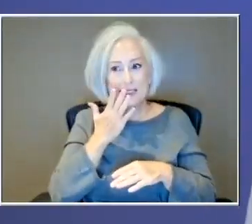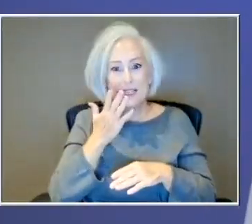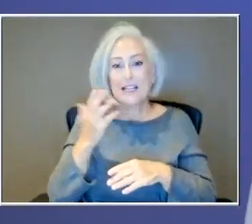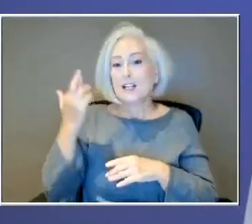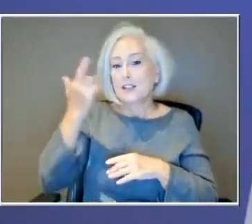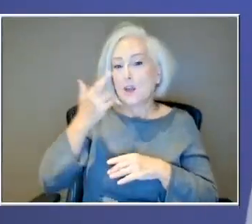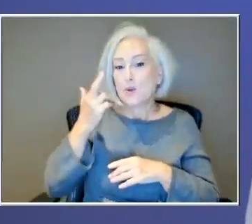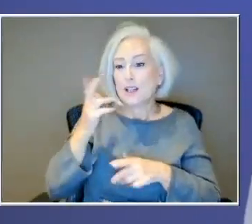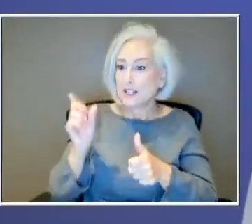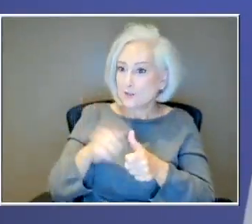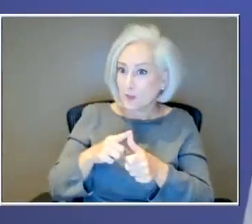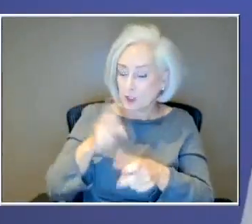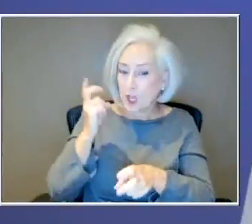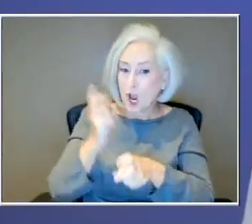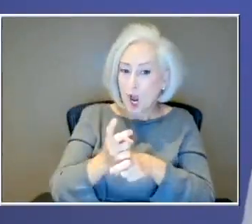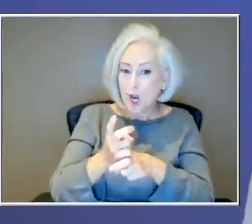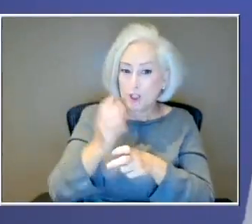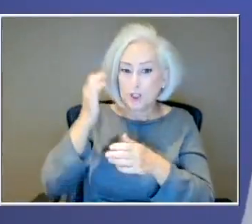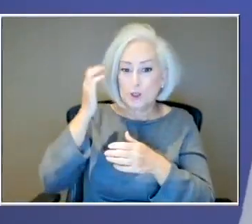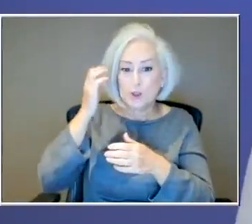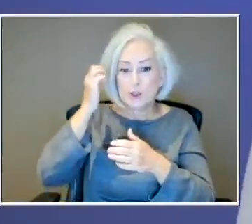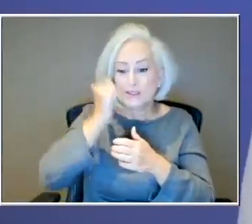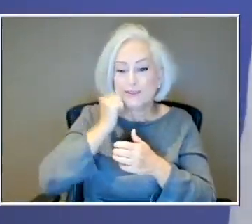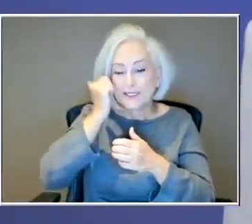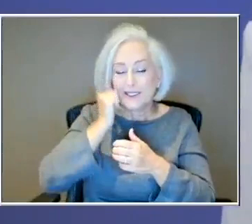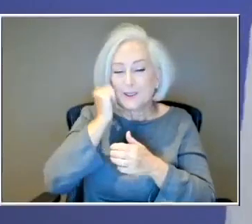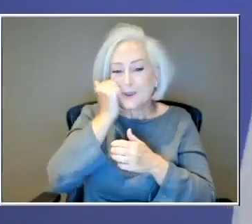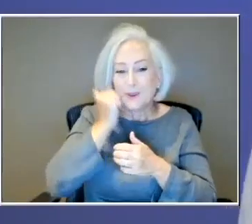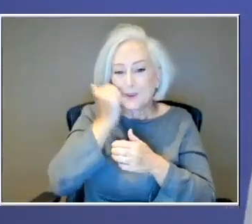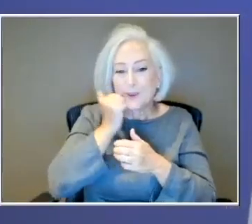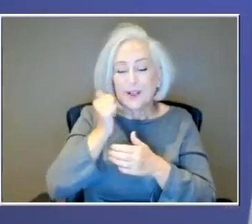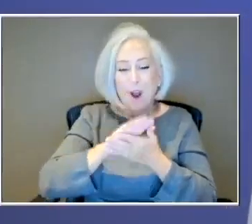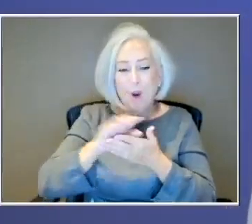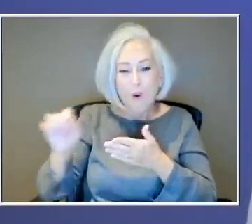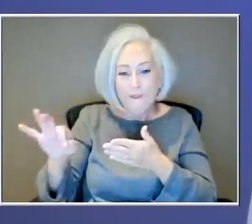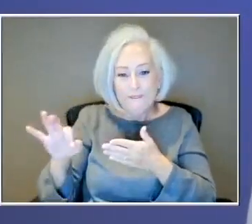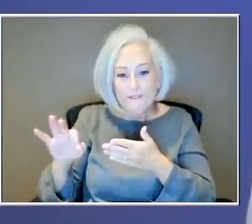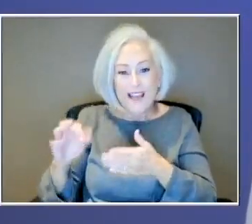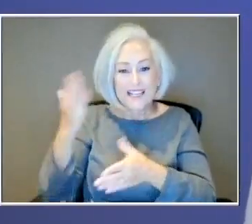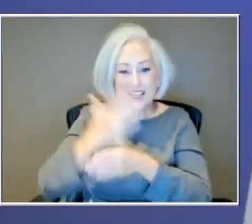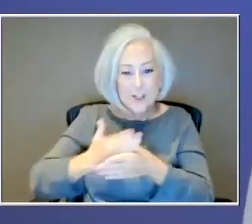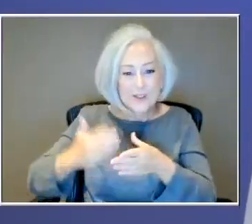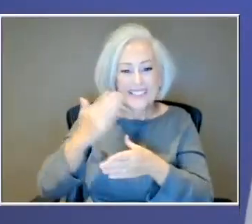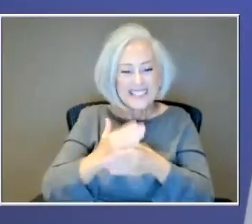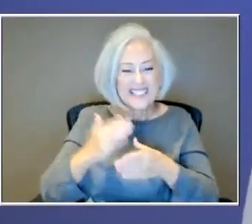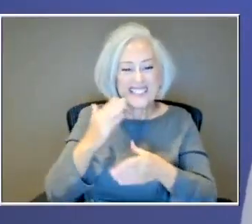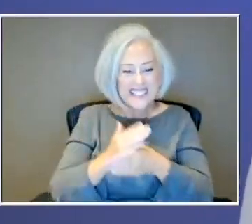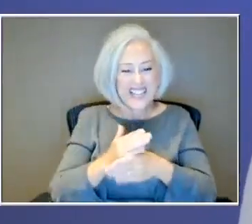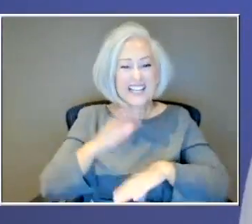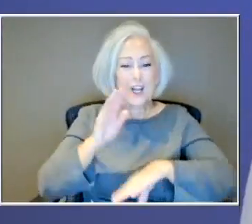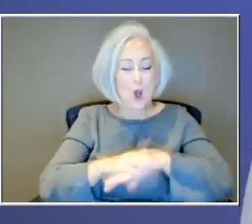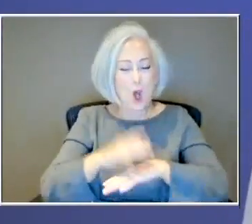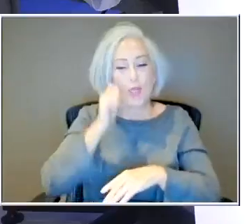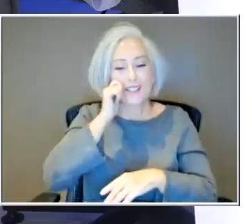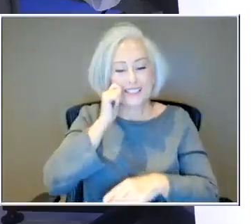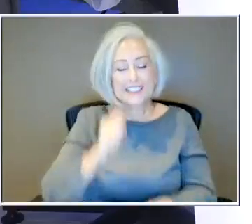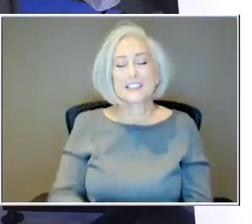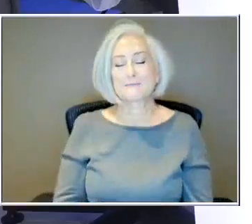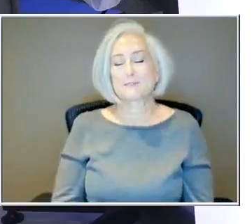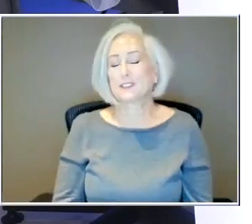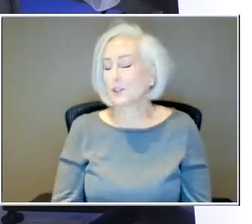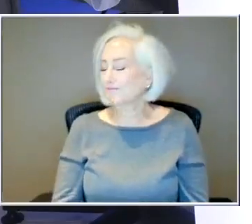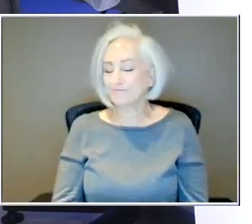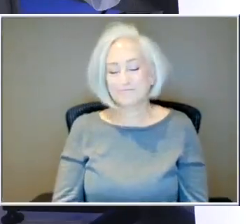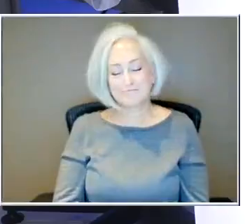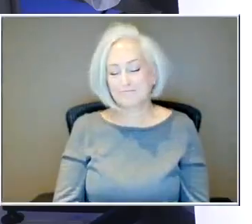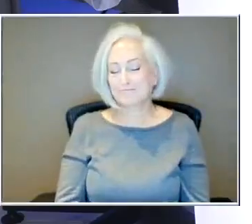off at that point, and it's very irritating when they're trying to get it off, and can also just be irritating being on the skin. So that's just important to check. And it